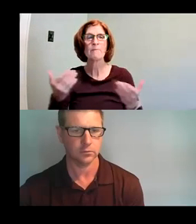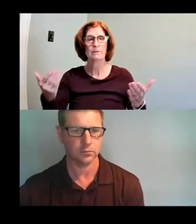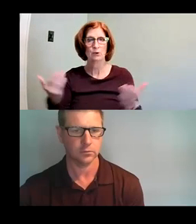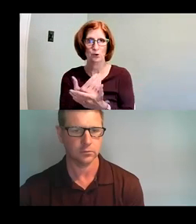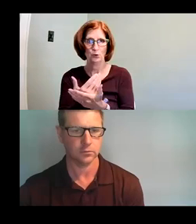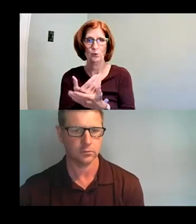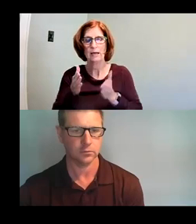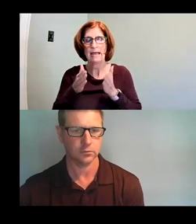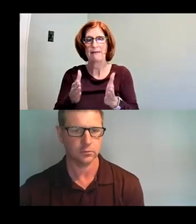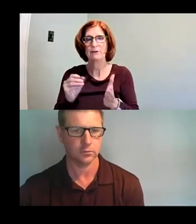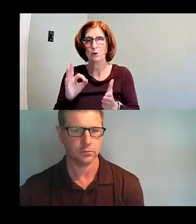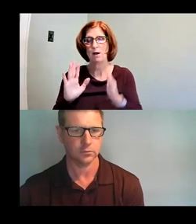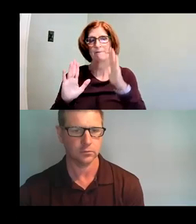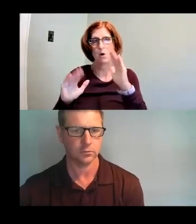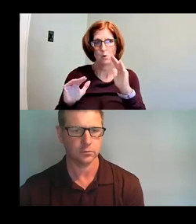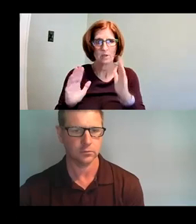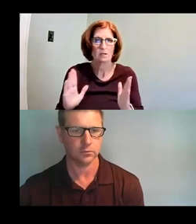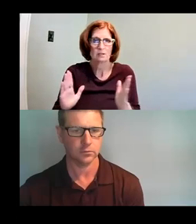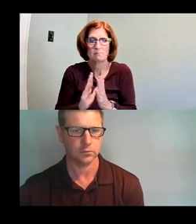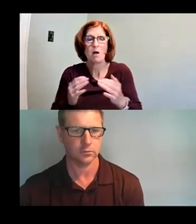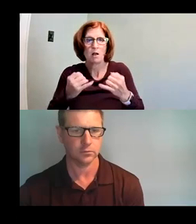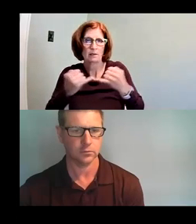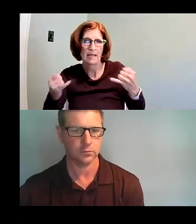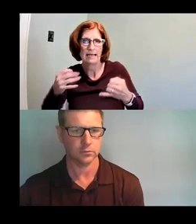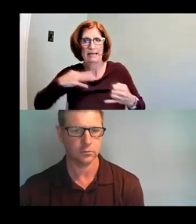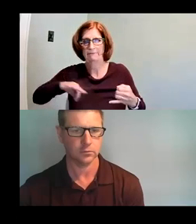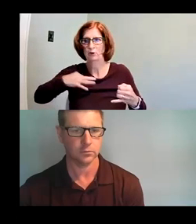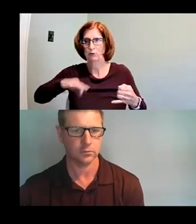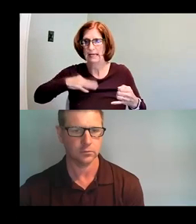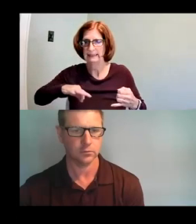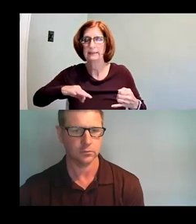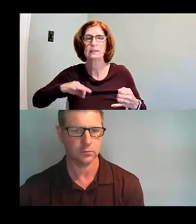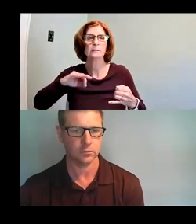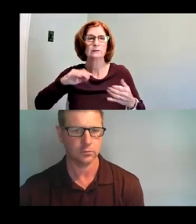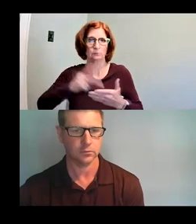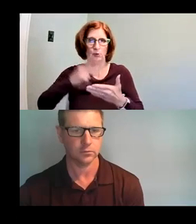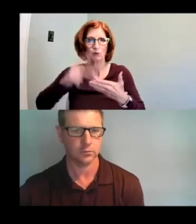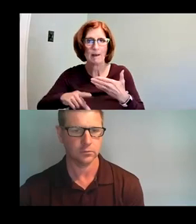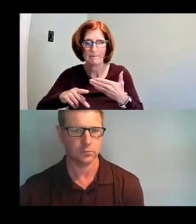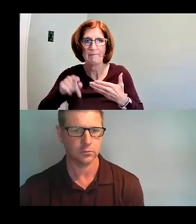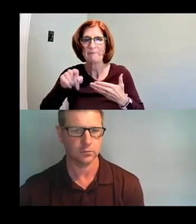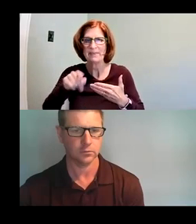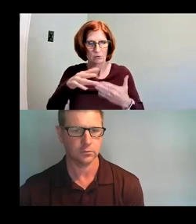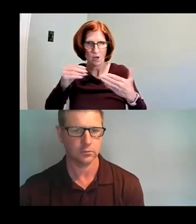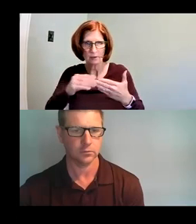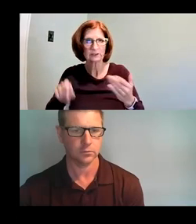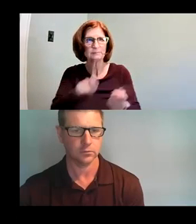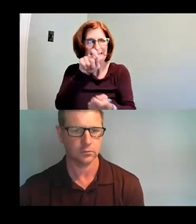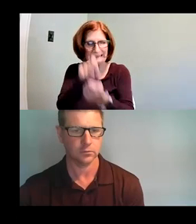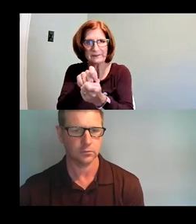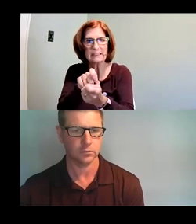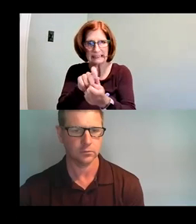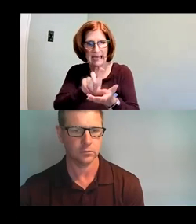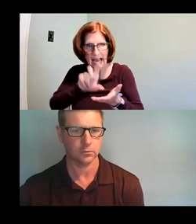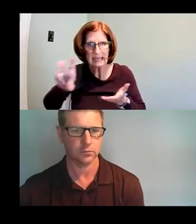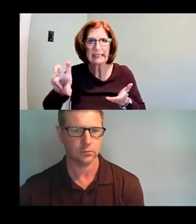Hope Small Contractor Line of Credit Program. Their dollars are specifically allocated to the Hill District. Out